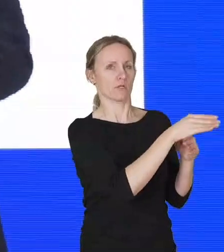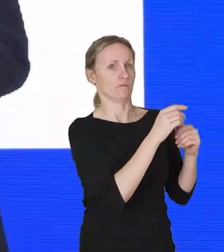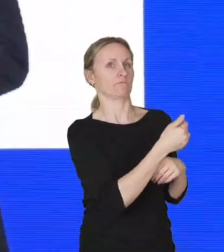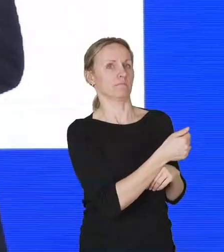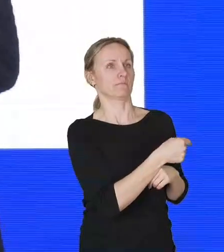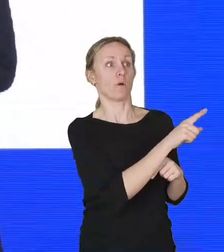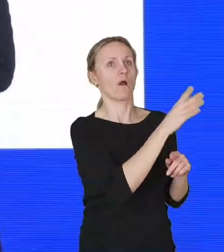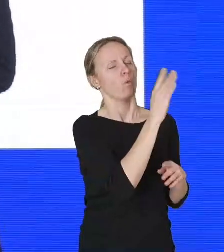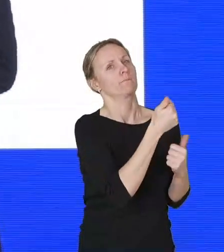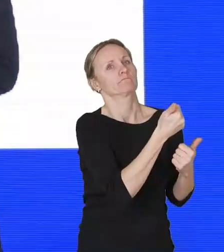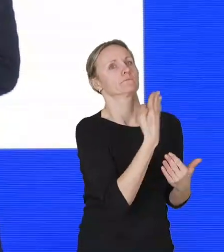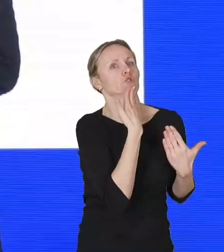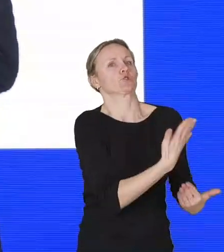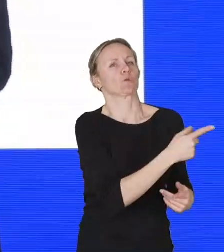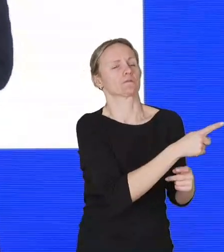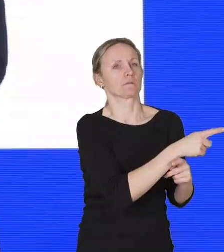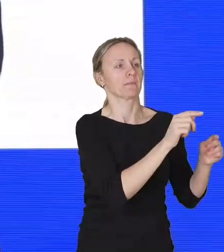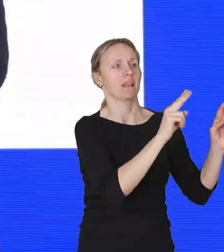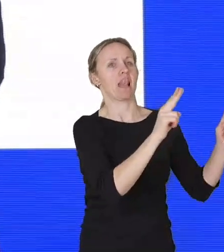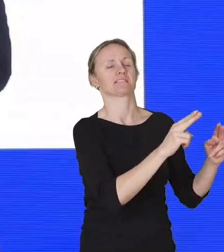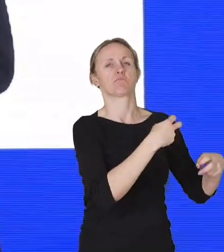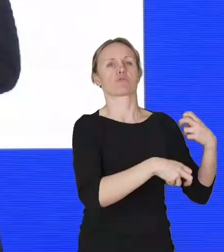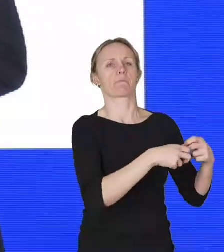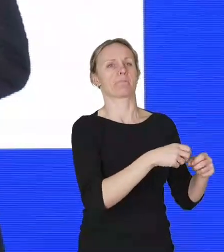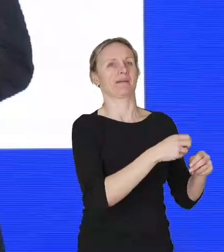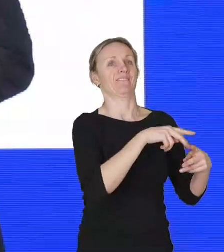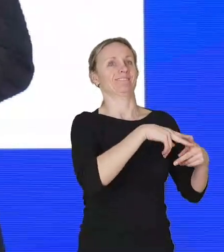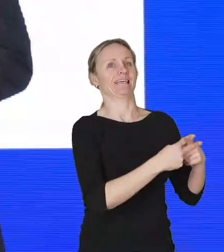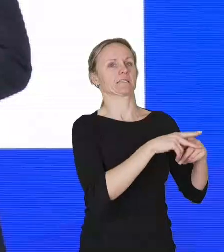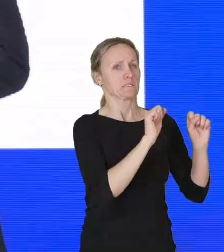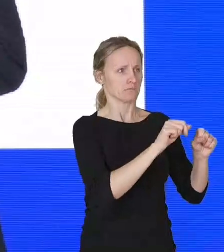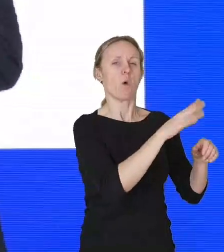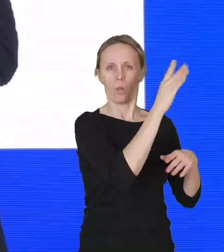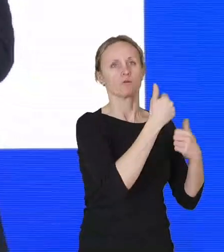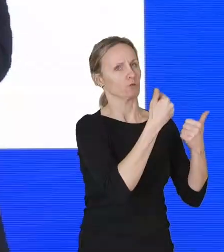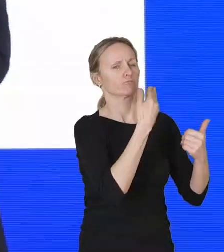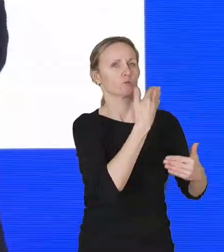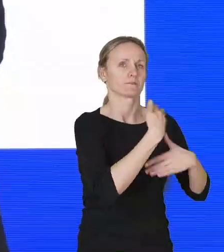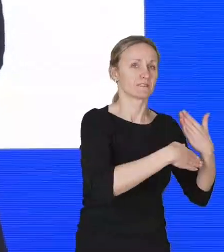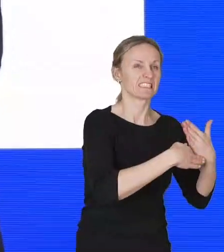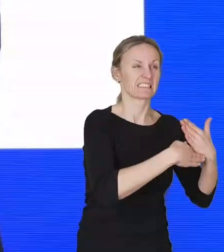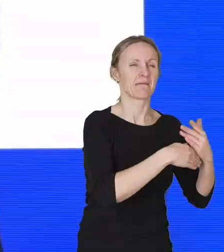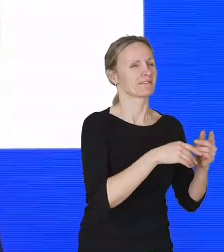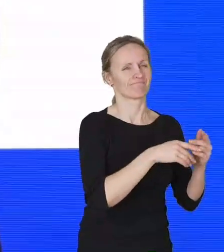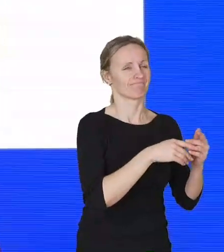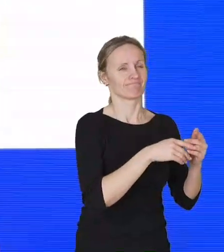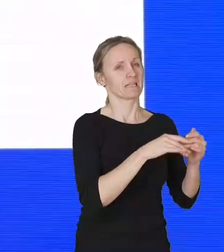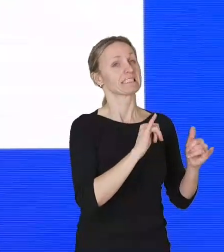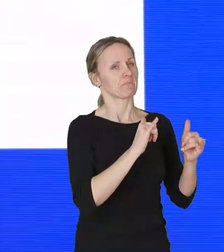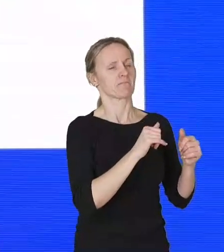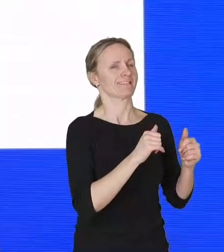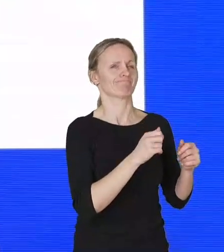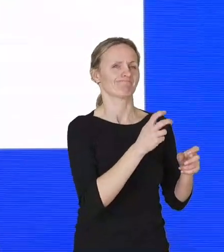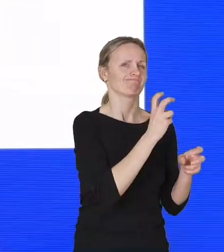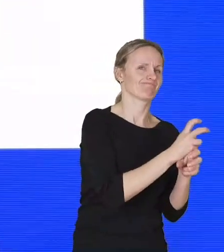and worked with the countries I worked with, and I saw the different strengths of regions, I saw that we desperately need